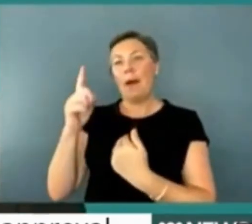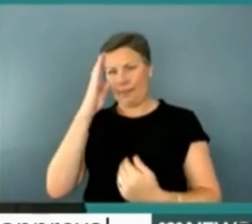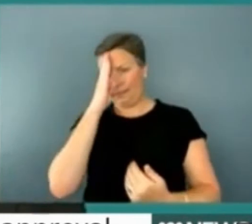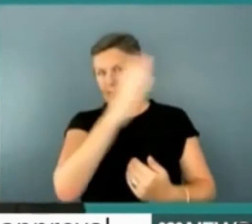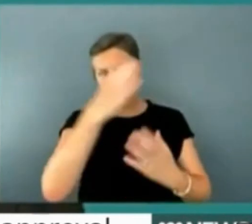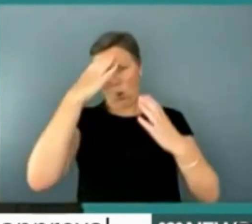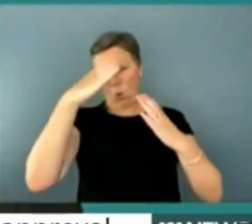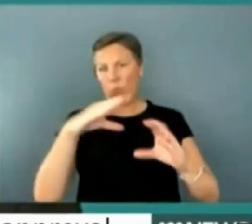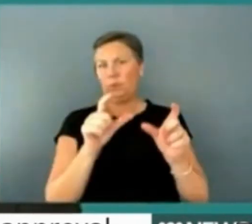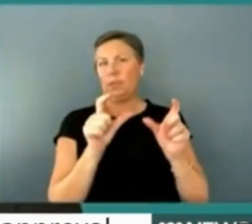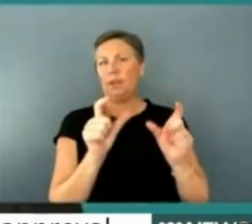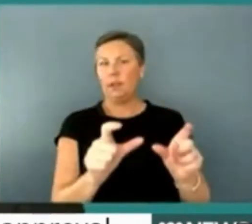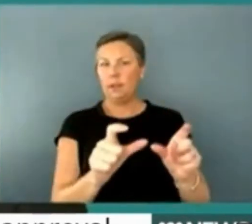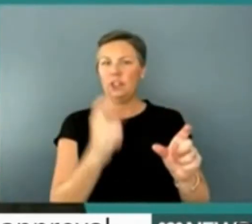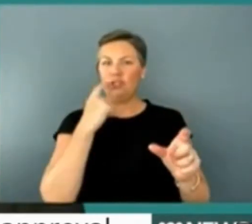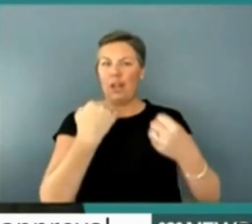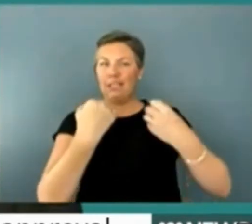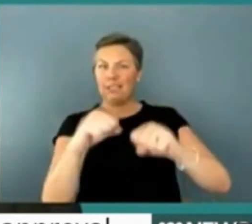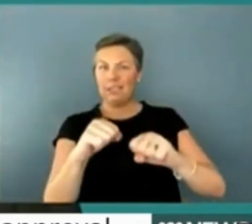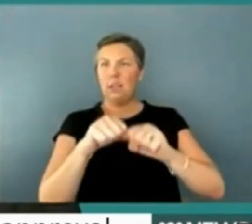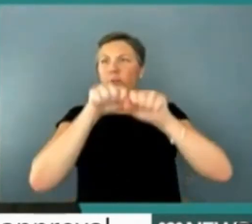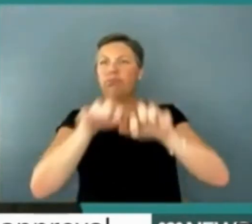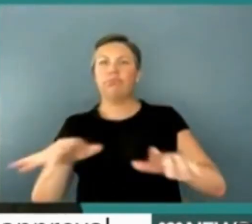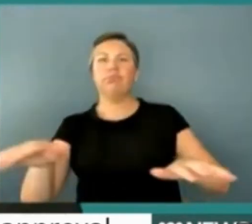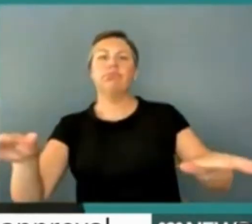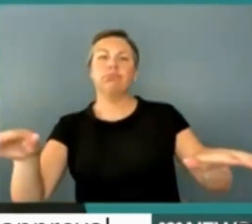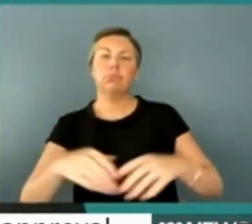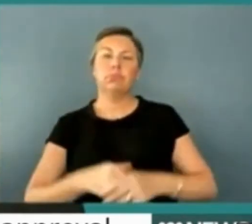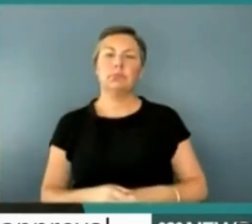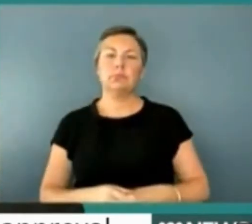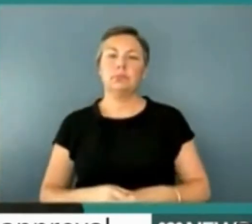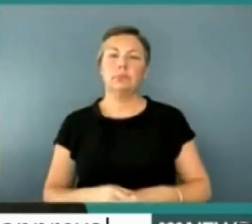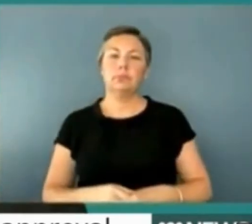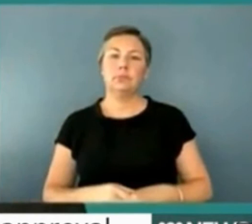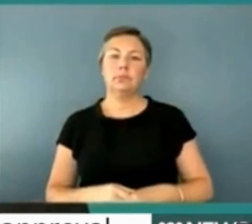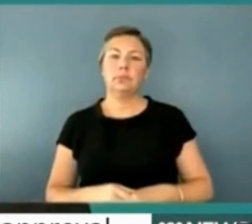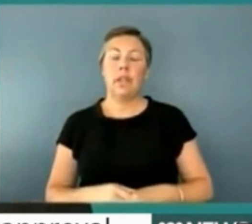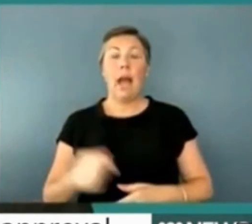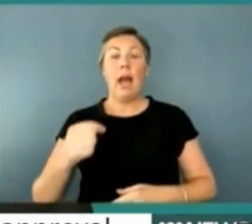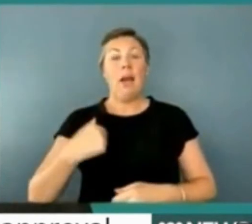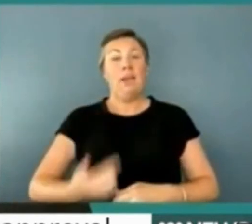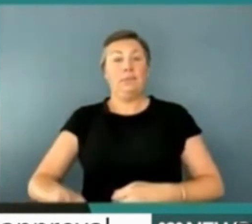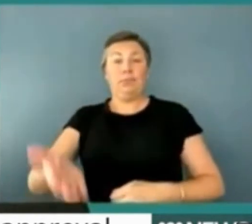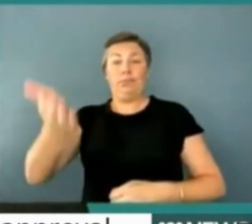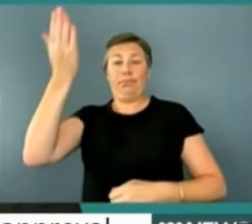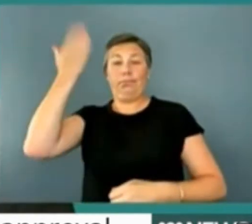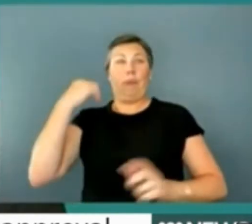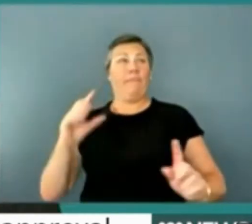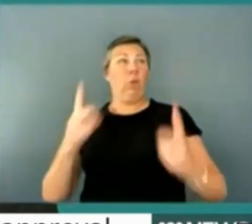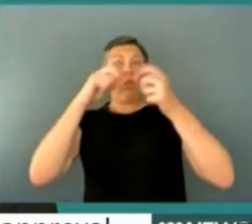first of early in the pandemic, was to close the border first to China and then to other parts of the